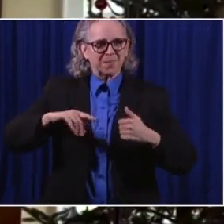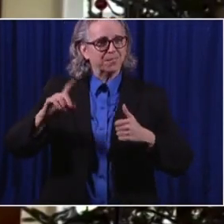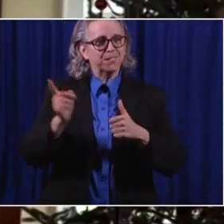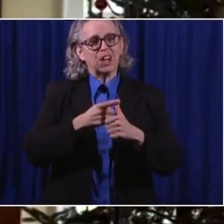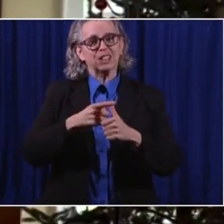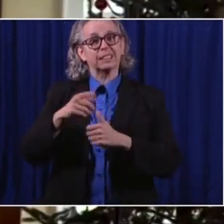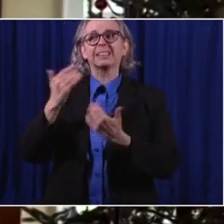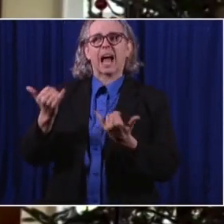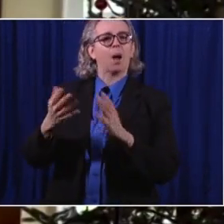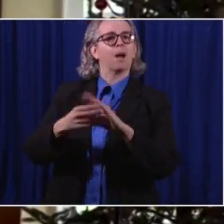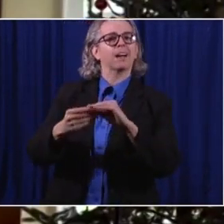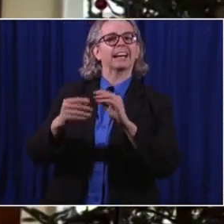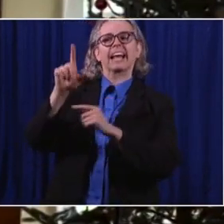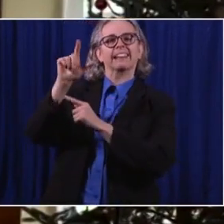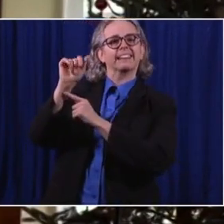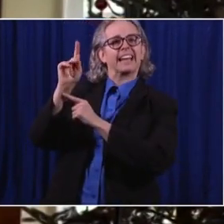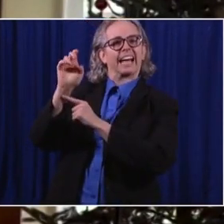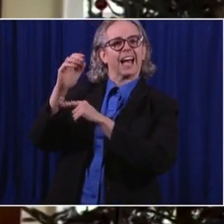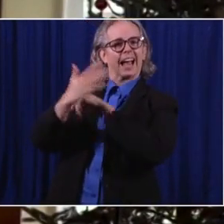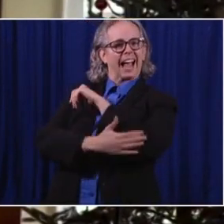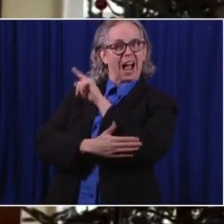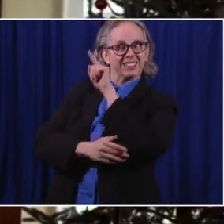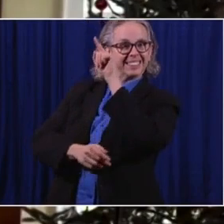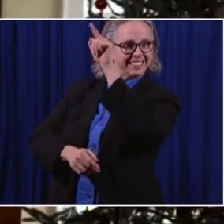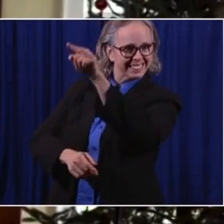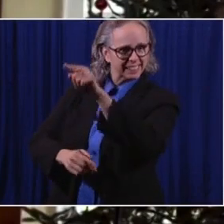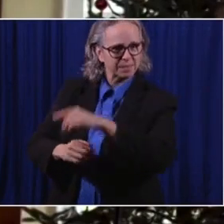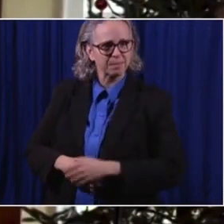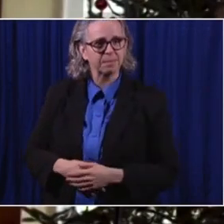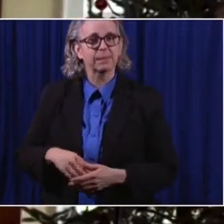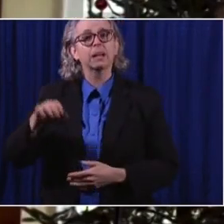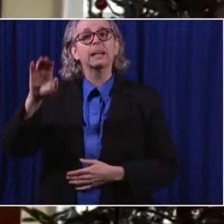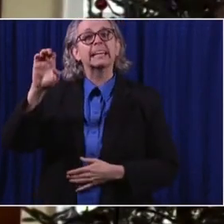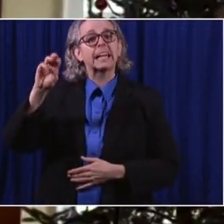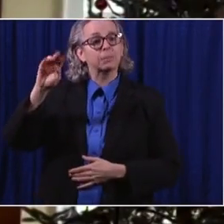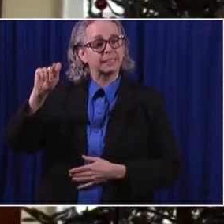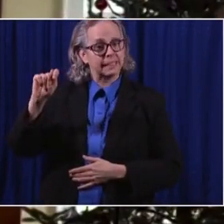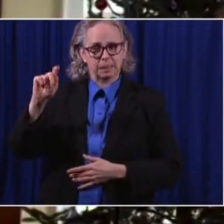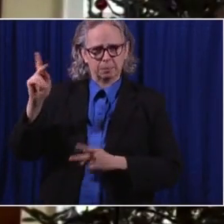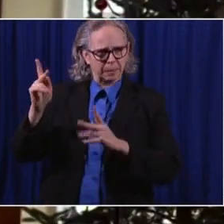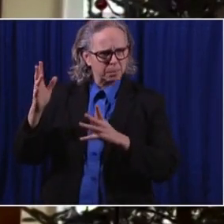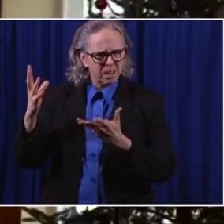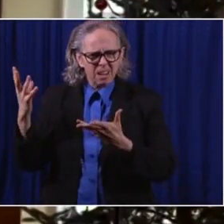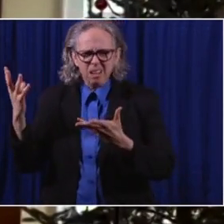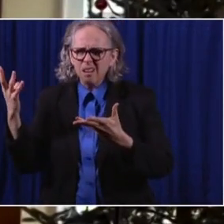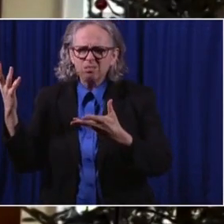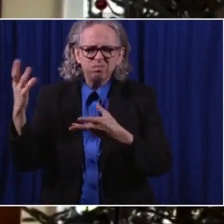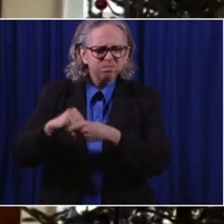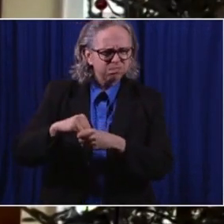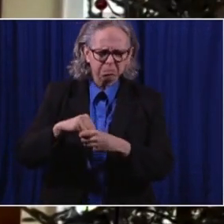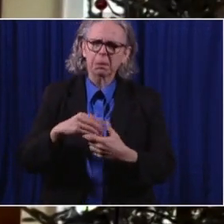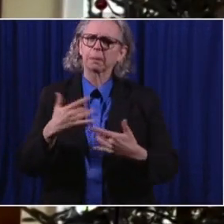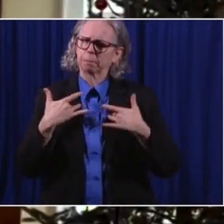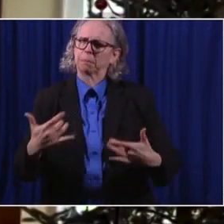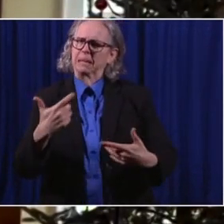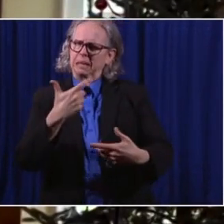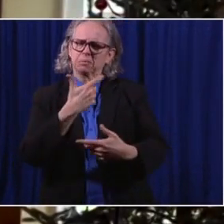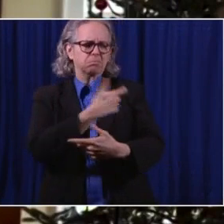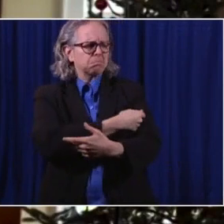Advanced EMTs and paramedic administer medical shots on a regular basis, but during a public health